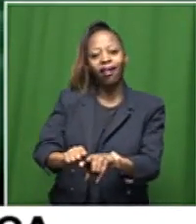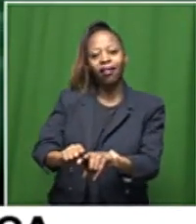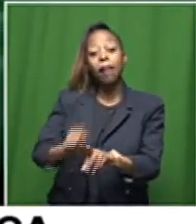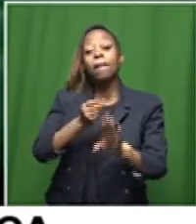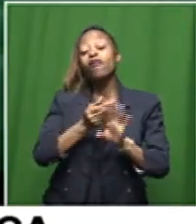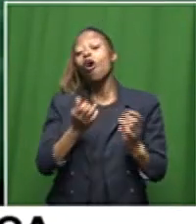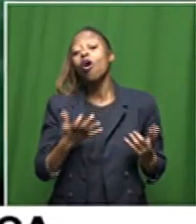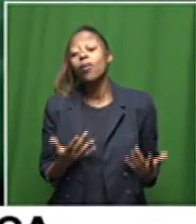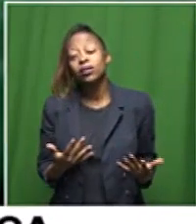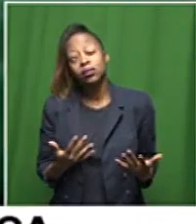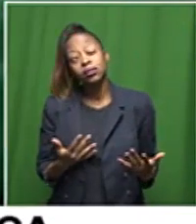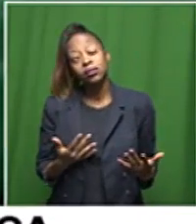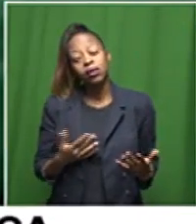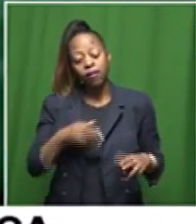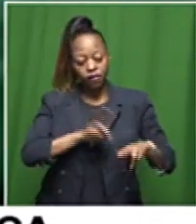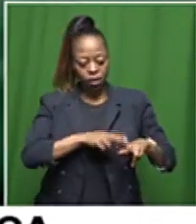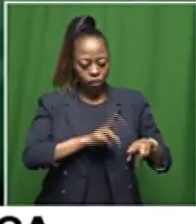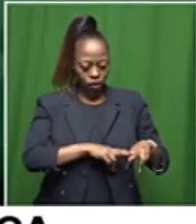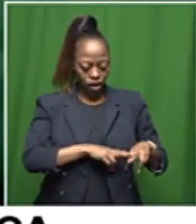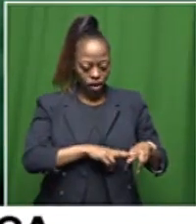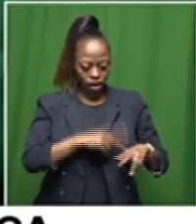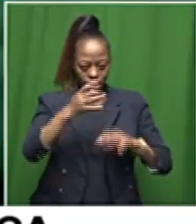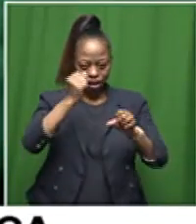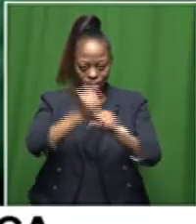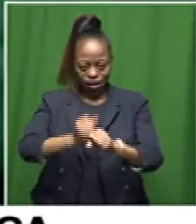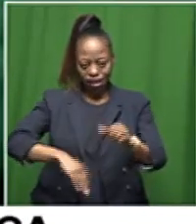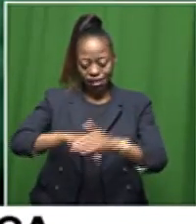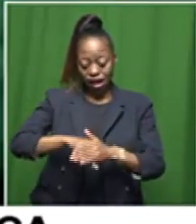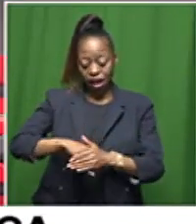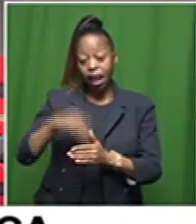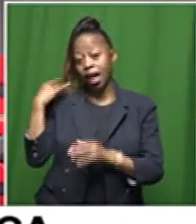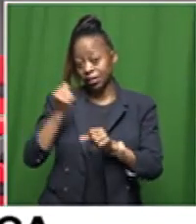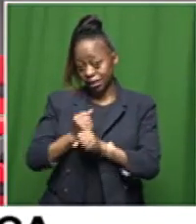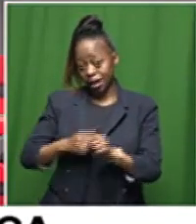from February next year to November this year.